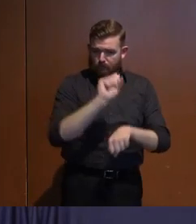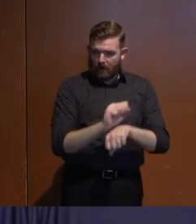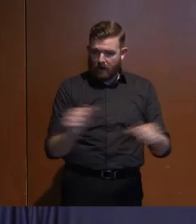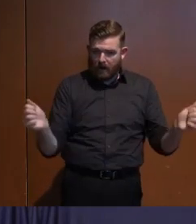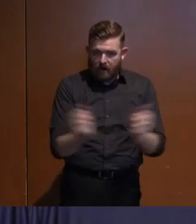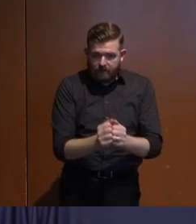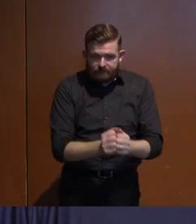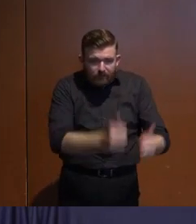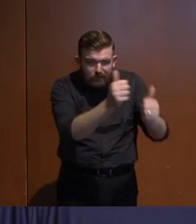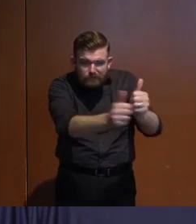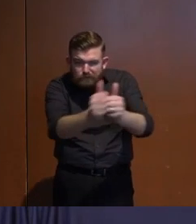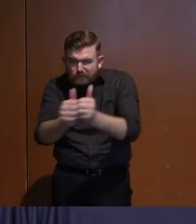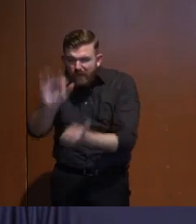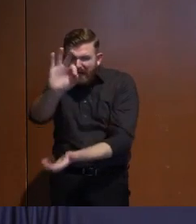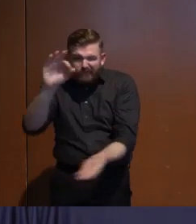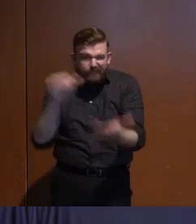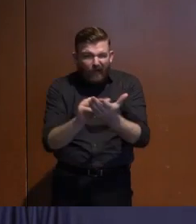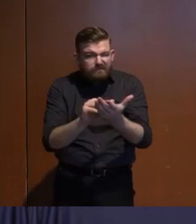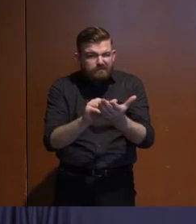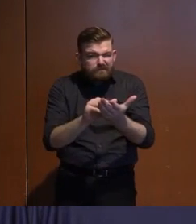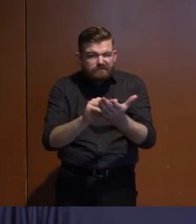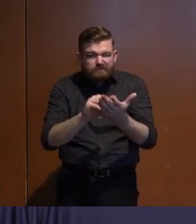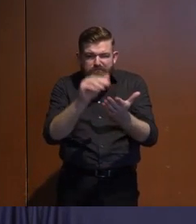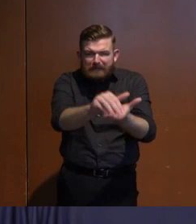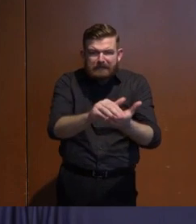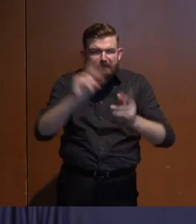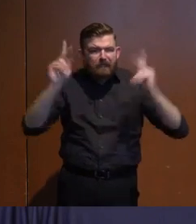of us, including yours truly, does their part,